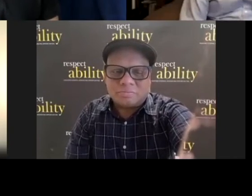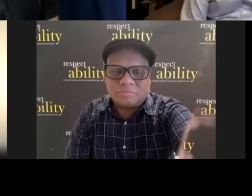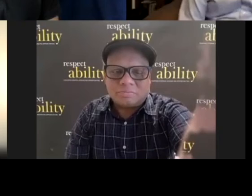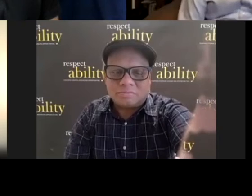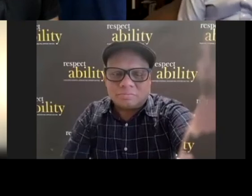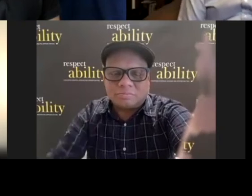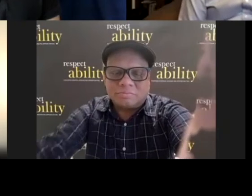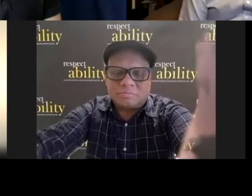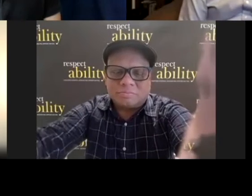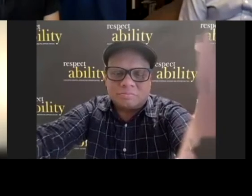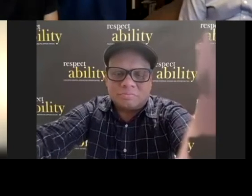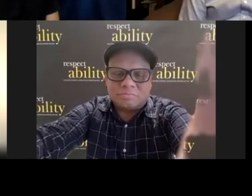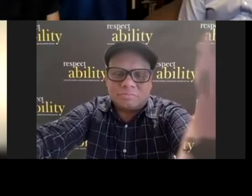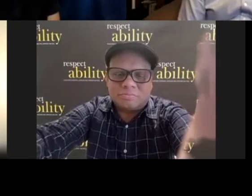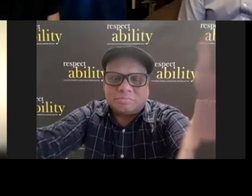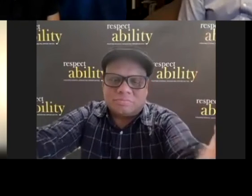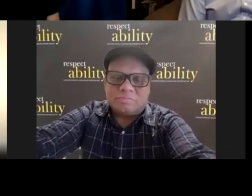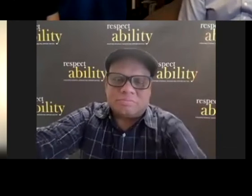continue throughout their life.